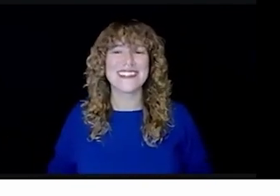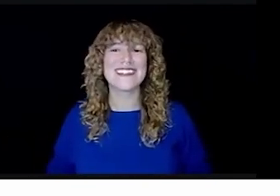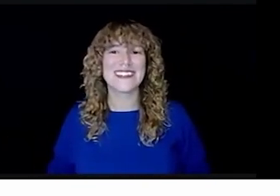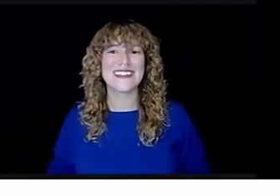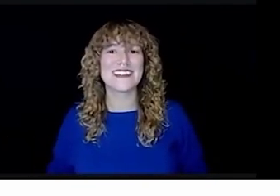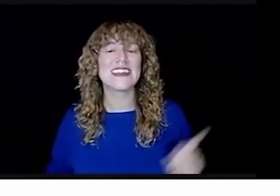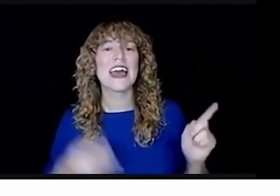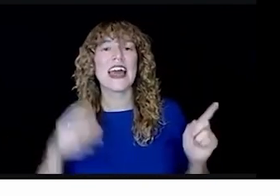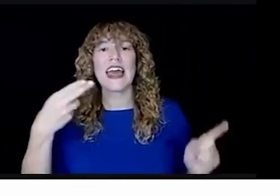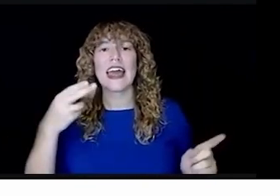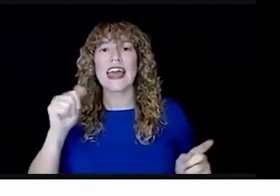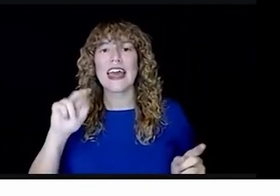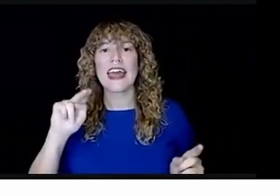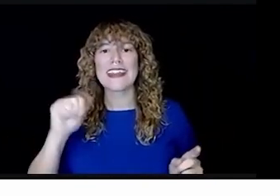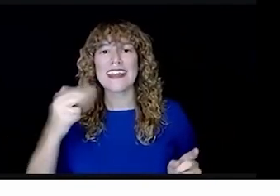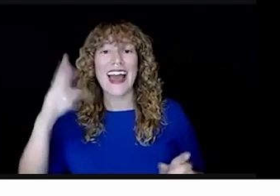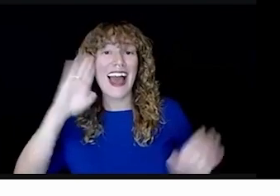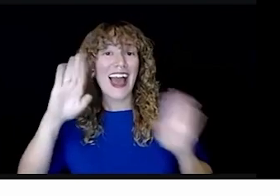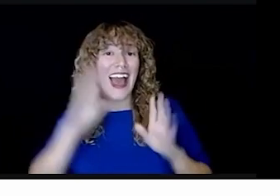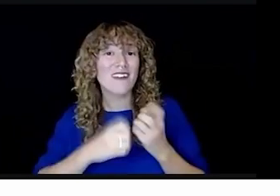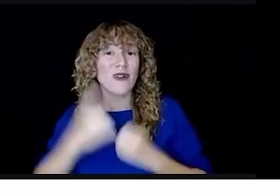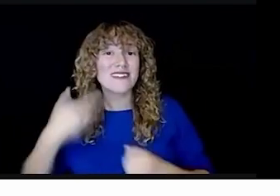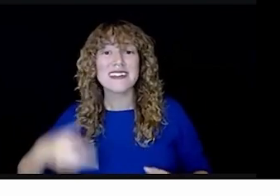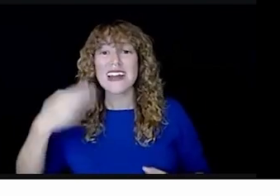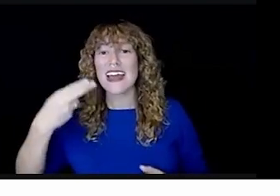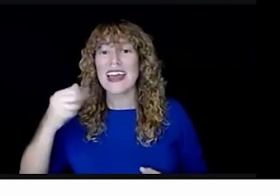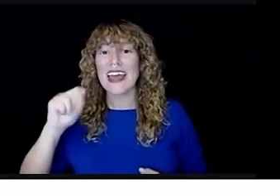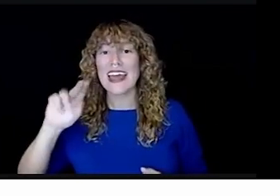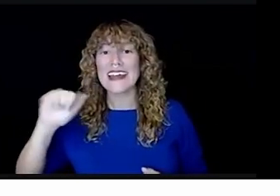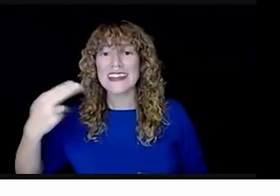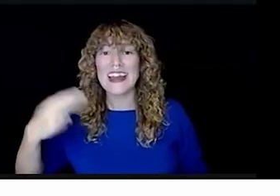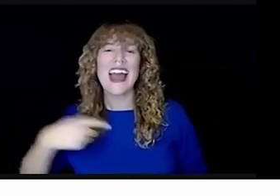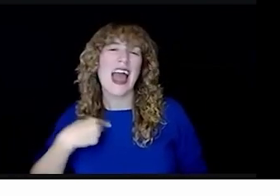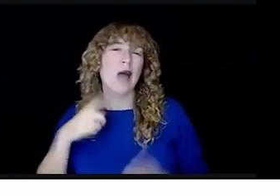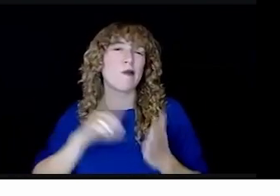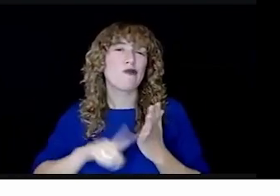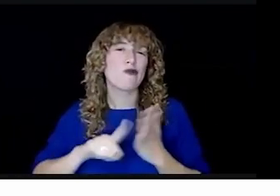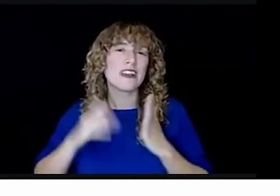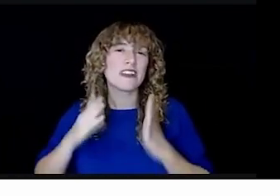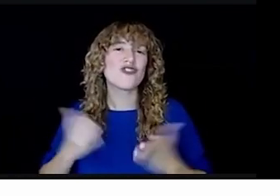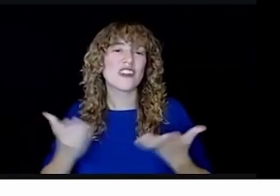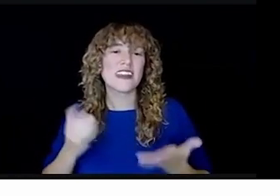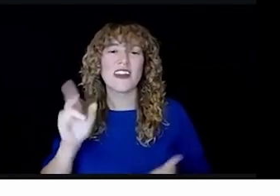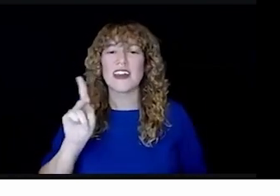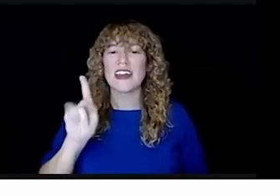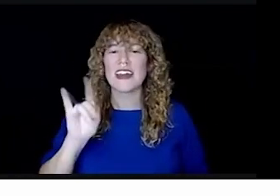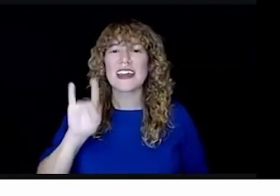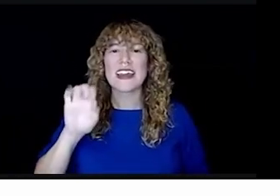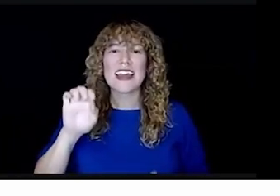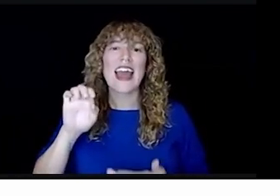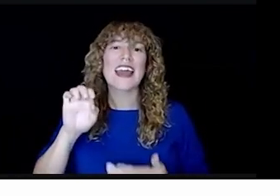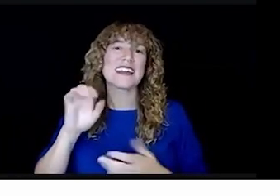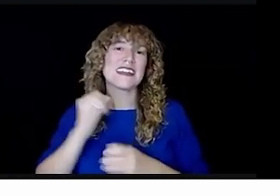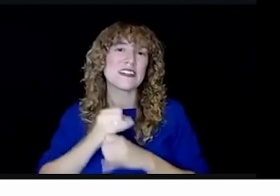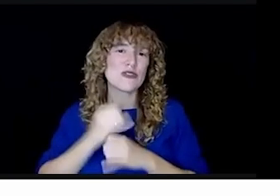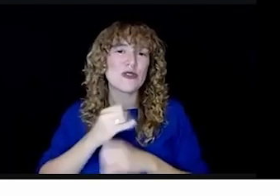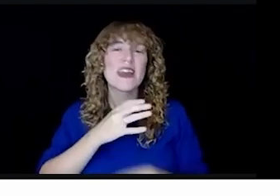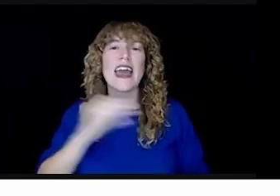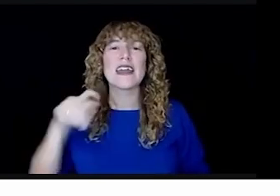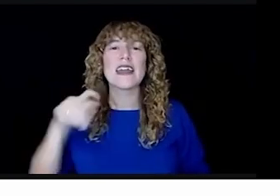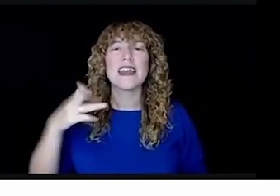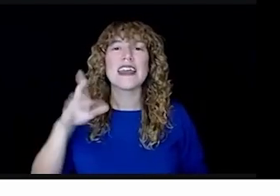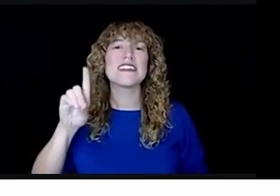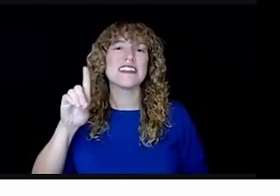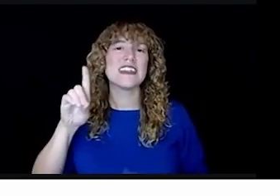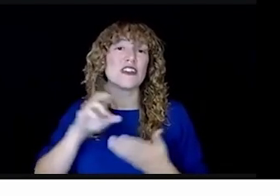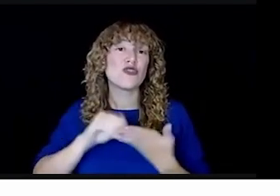Hi, everyone. My name is Hannah, and I'm a research associate here at Kite Research Institute and a PhD student at the University of Toronto. Nice